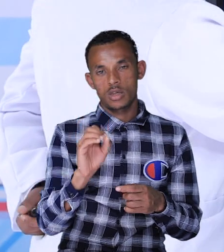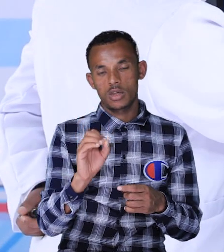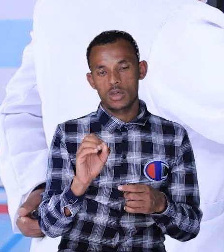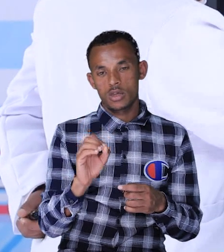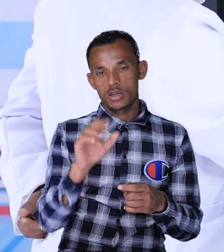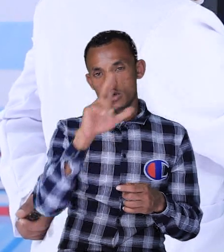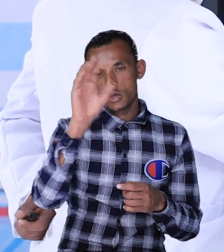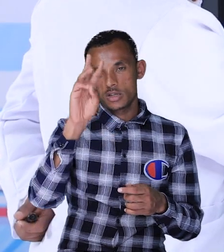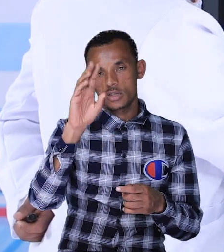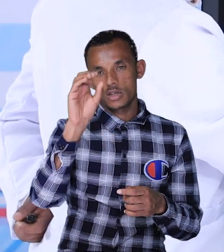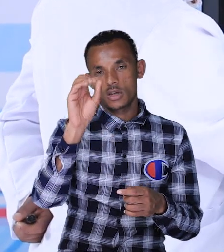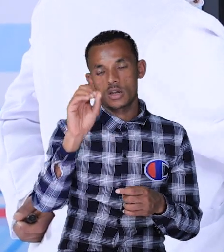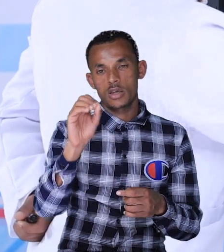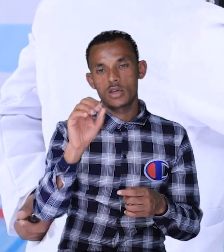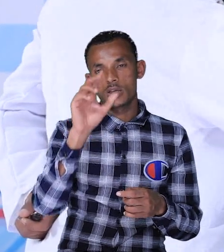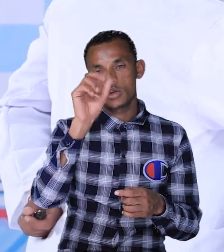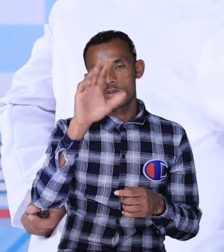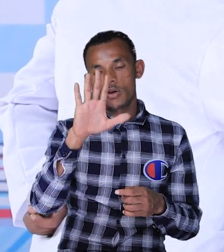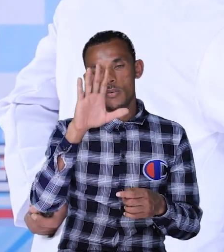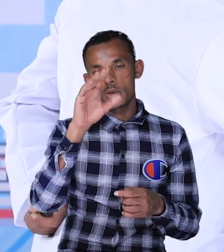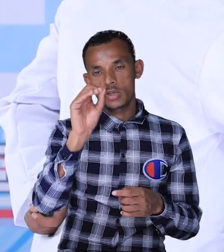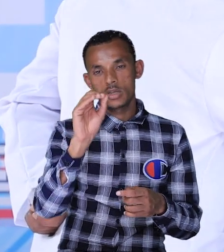of 360 degrees, 35% is this